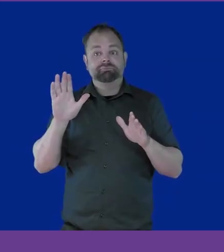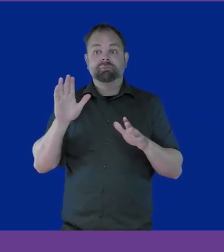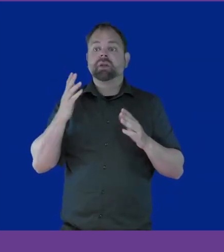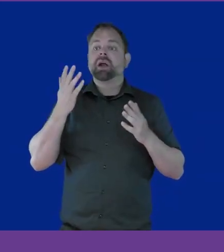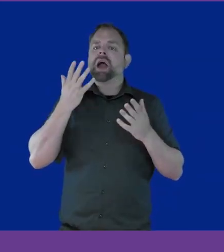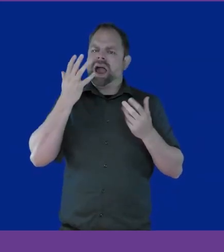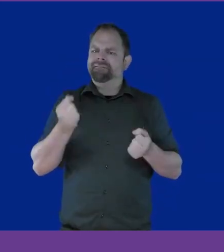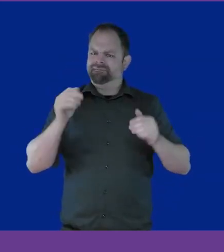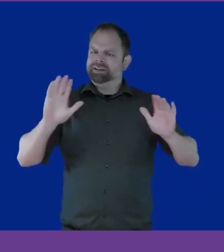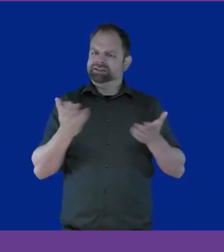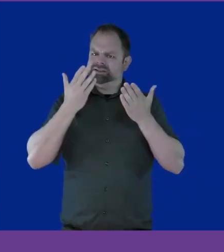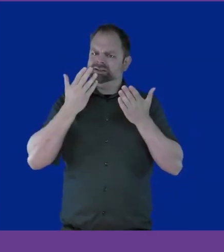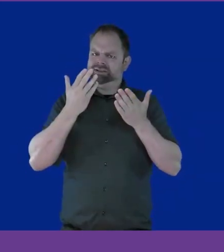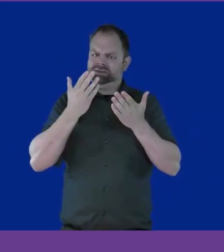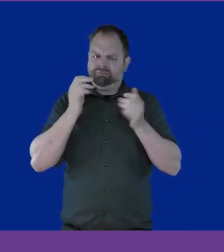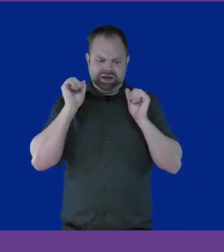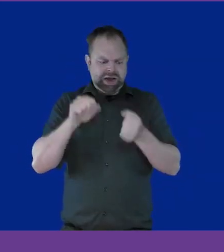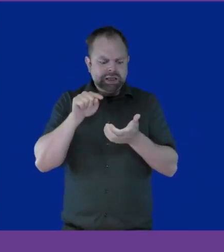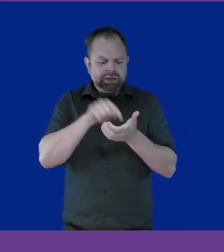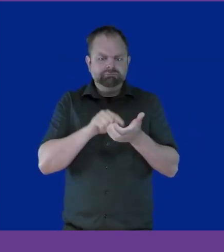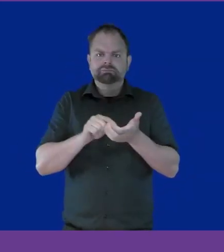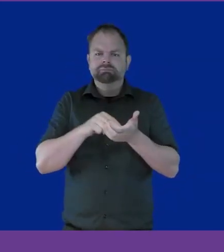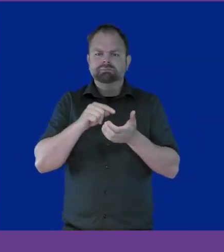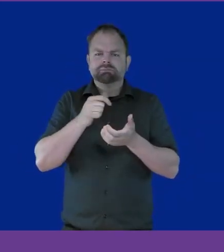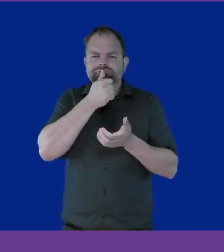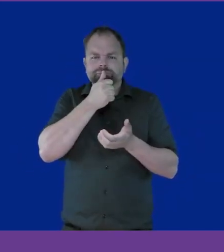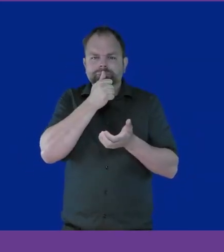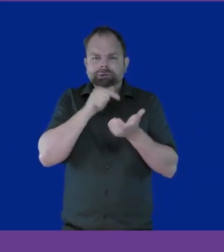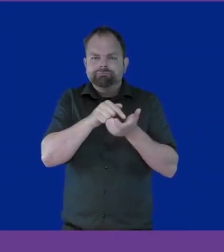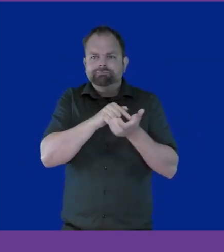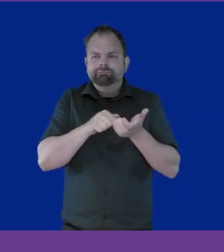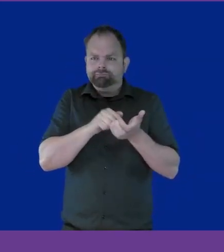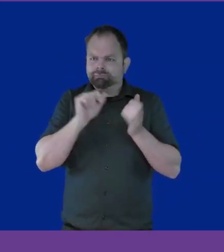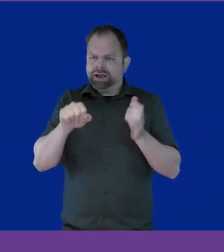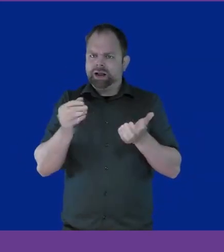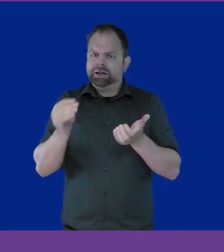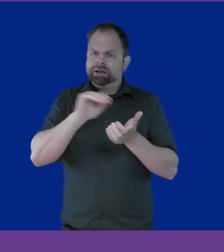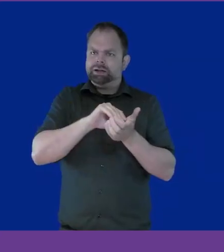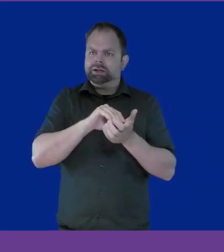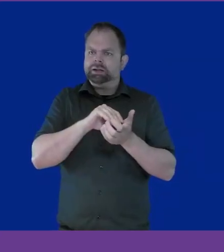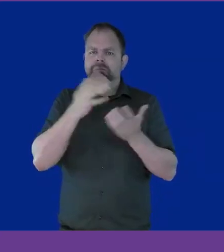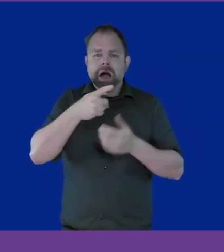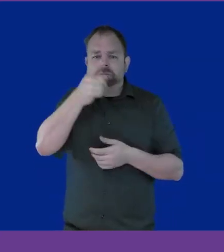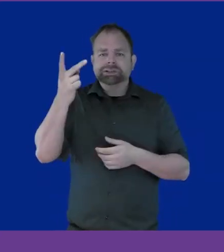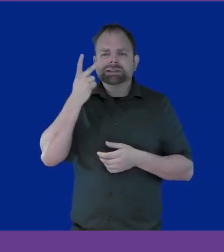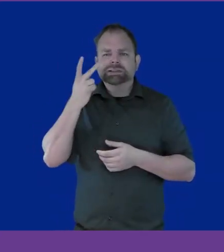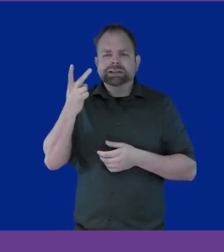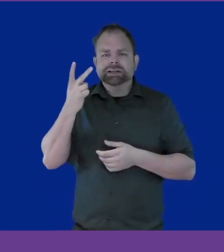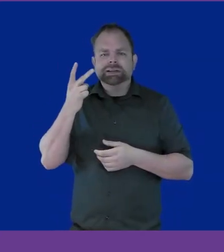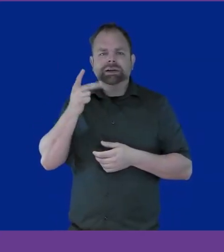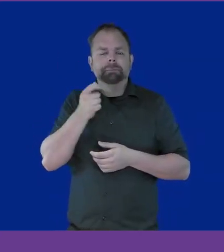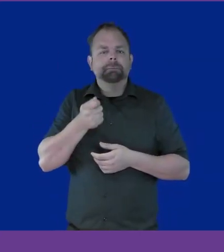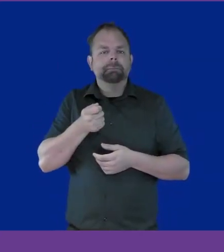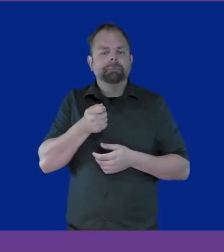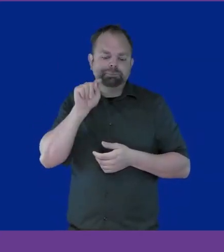used more today? Why do we have to move to touchscreen displays when a perfectly okay solution with a keyboard